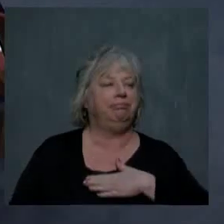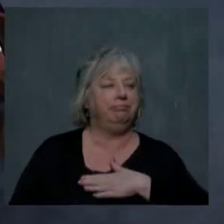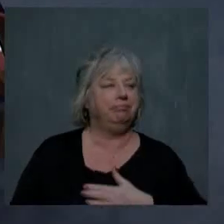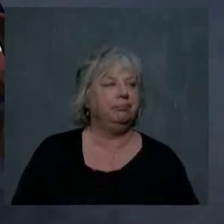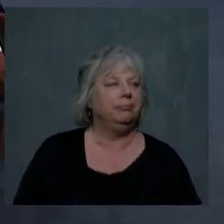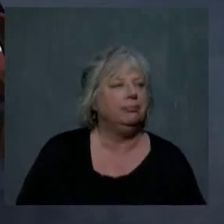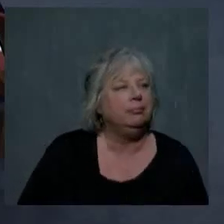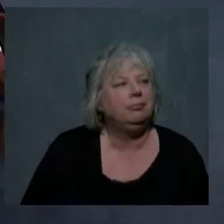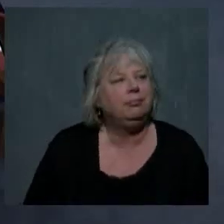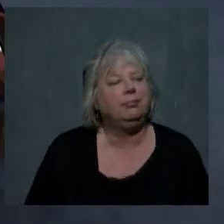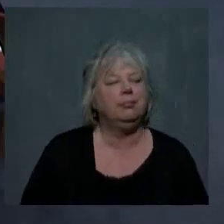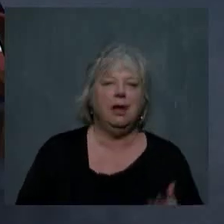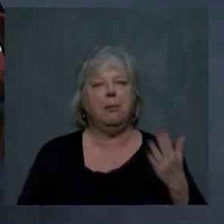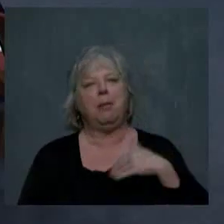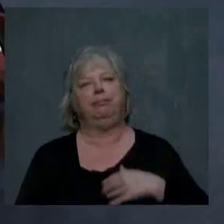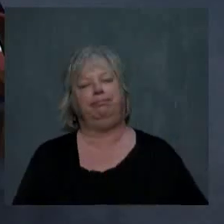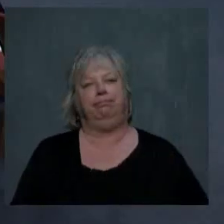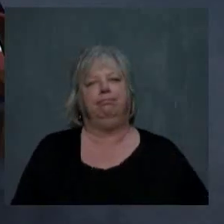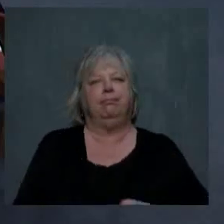Come on up.